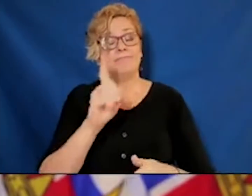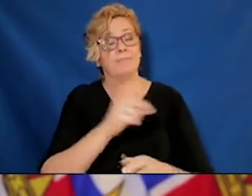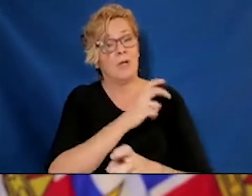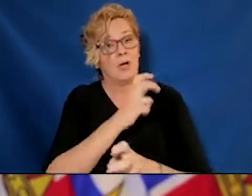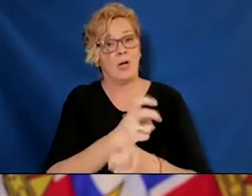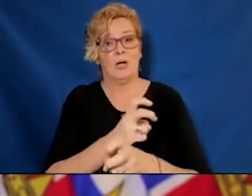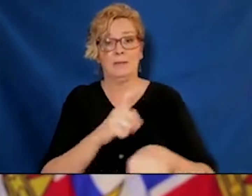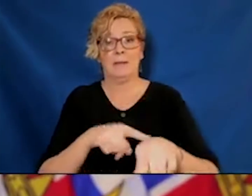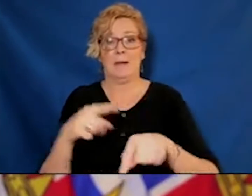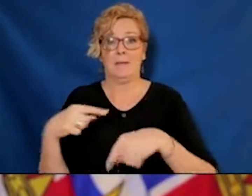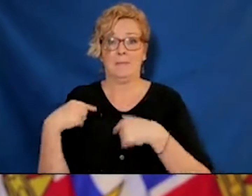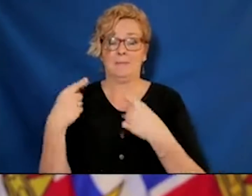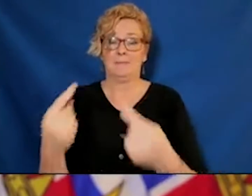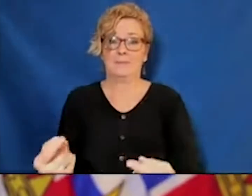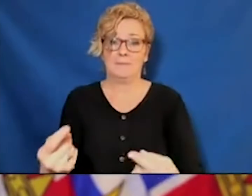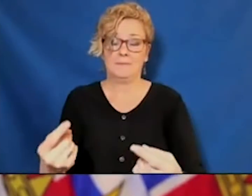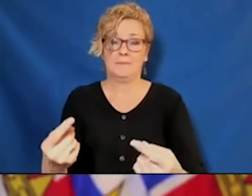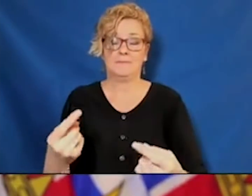all.